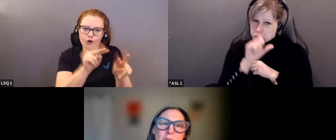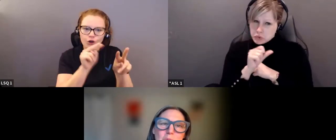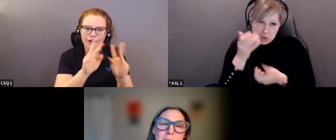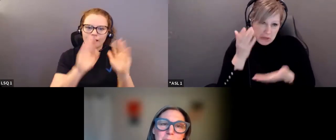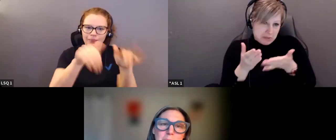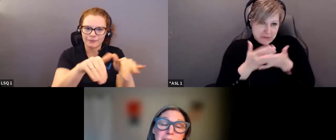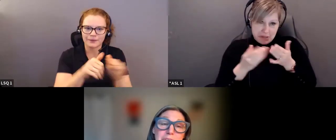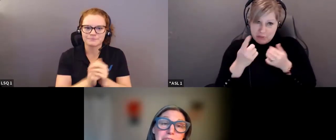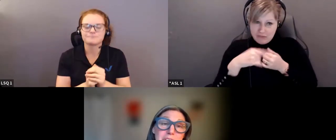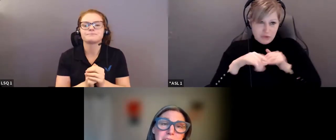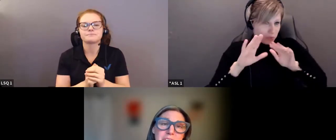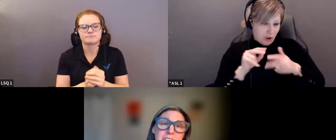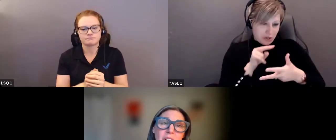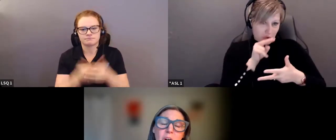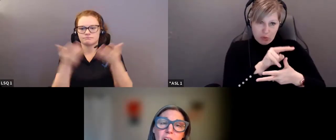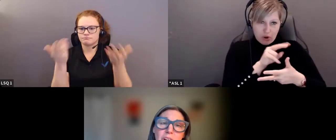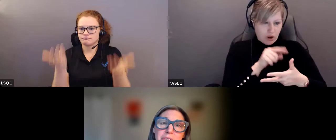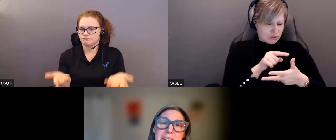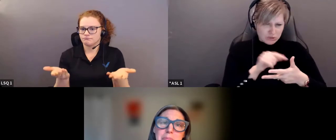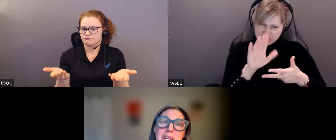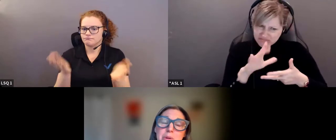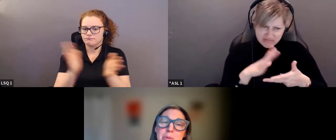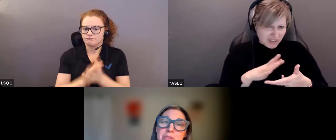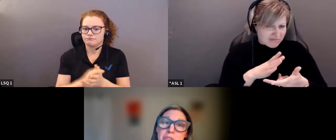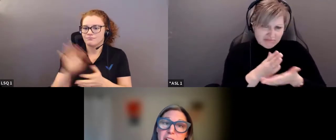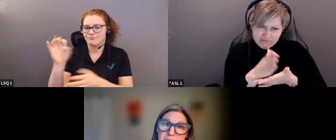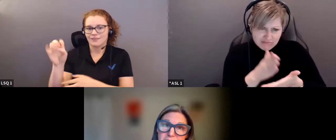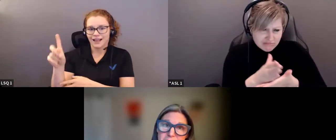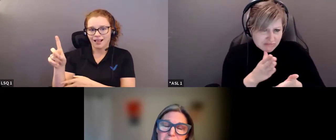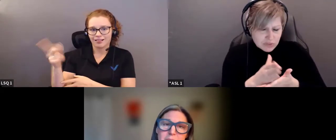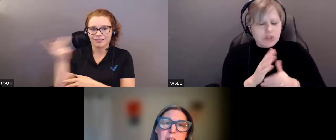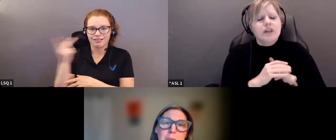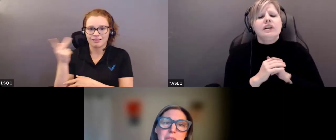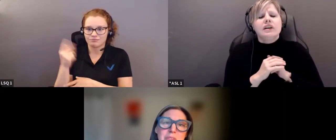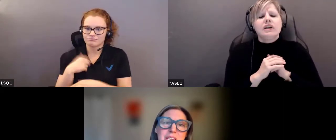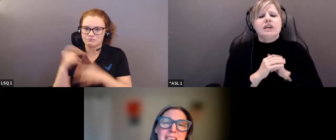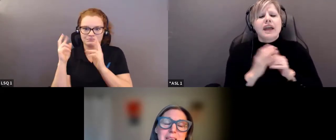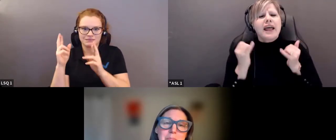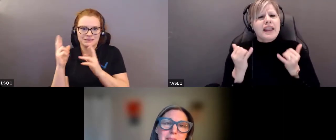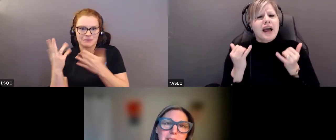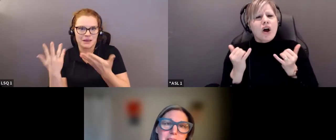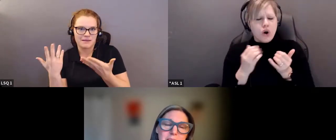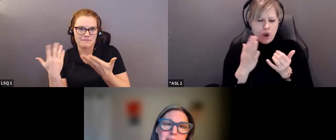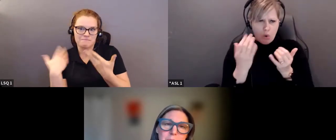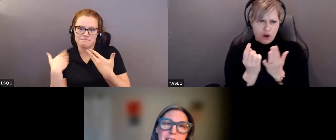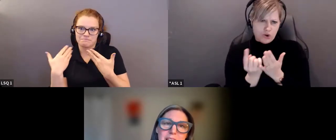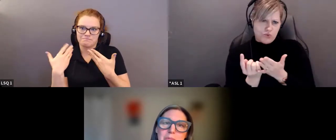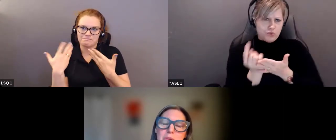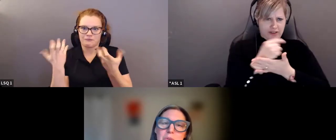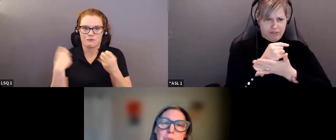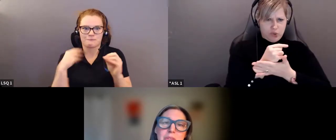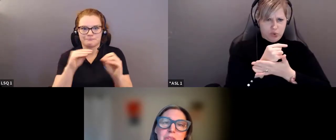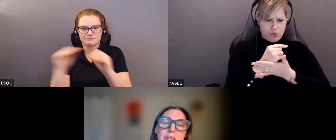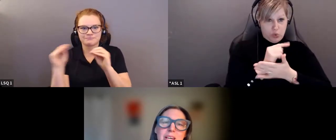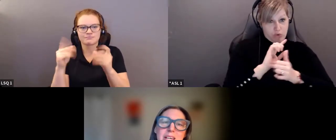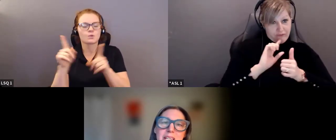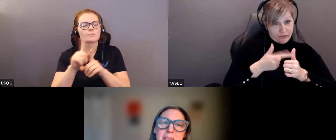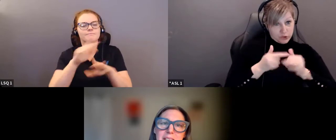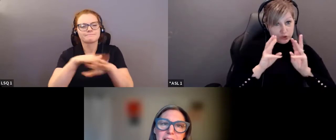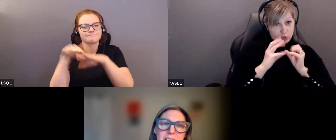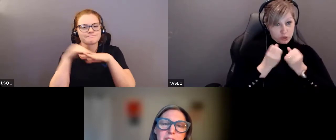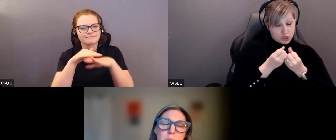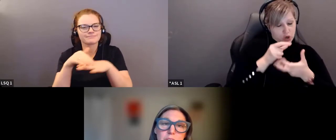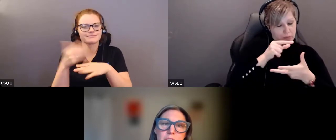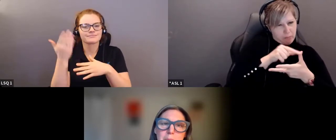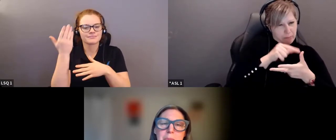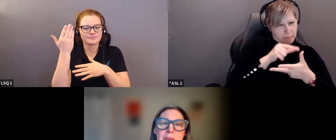to go forward by first offering a bit of a refresher. Some of the key messages that we came to you with in